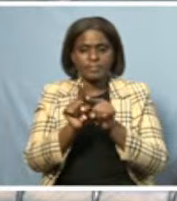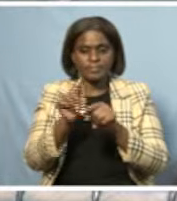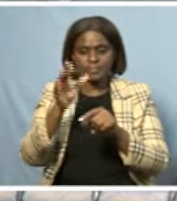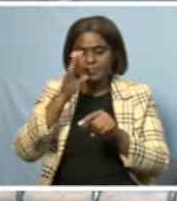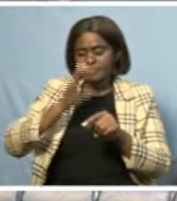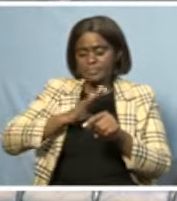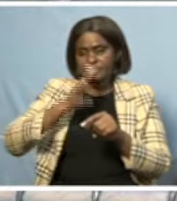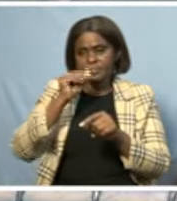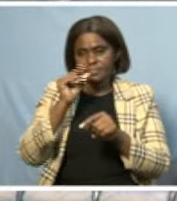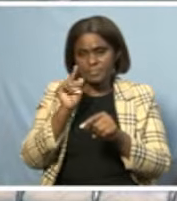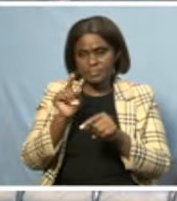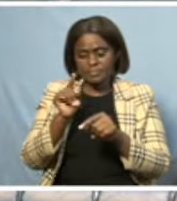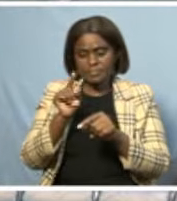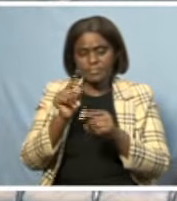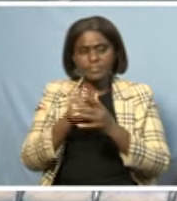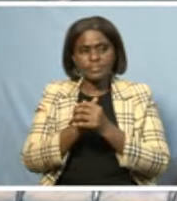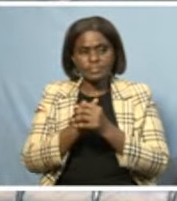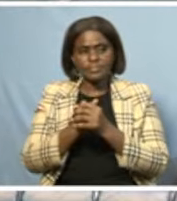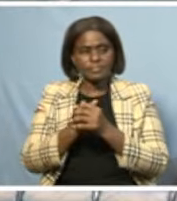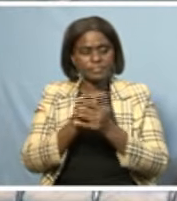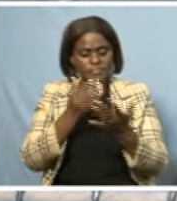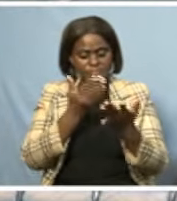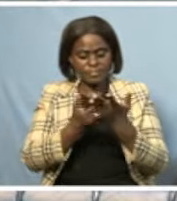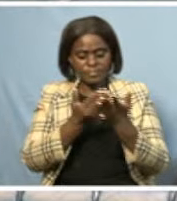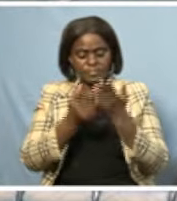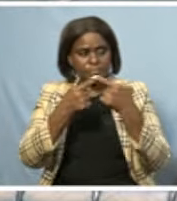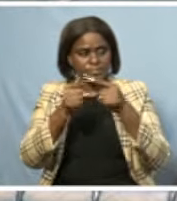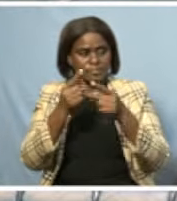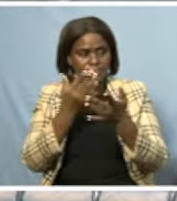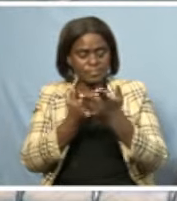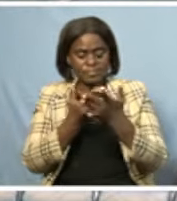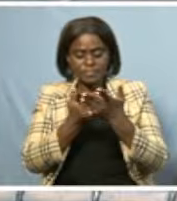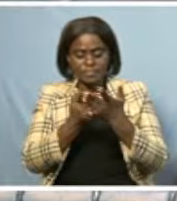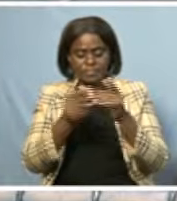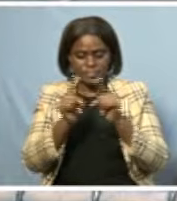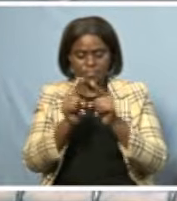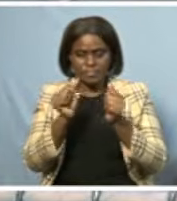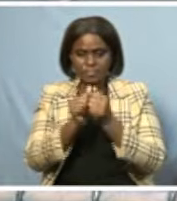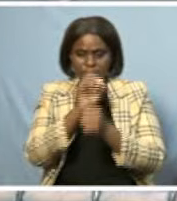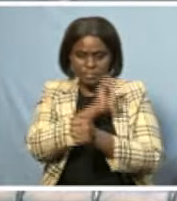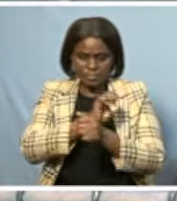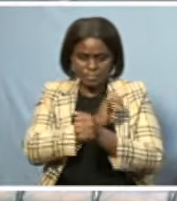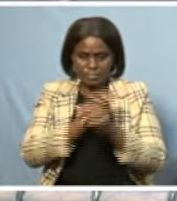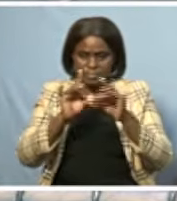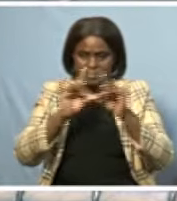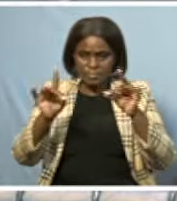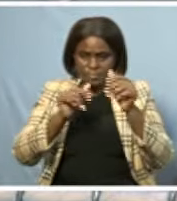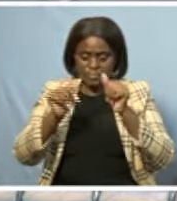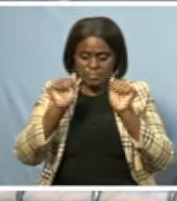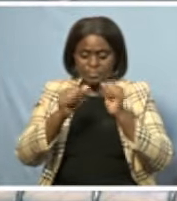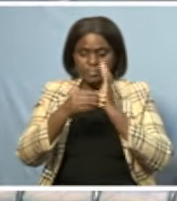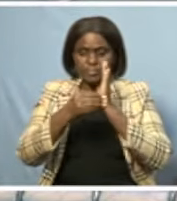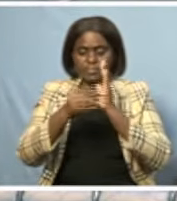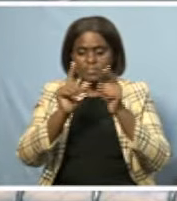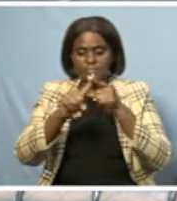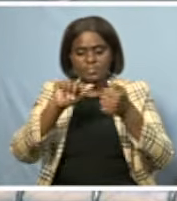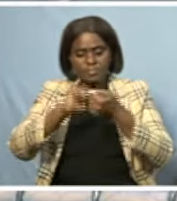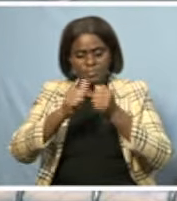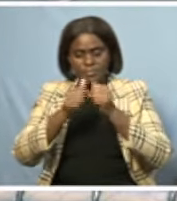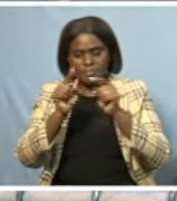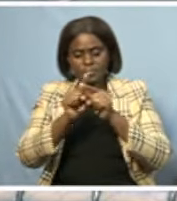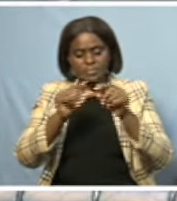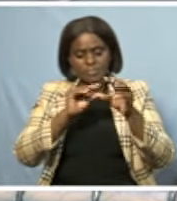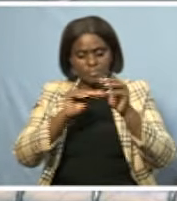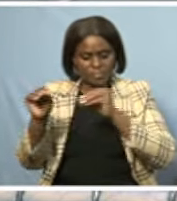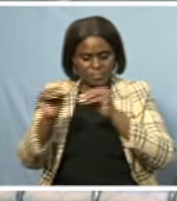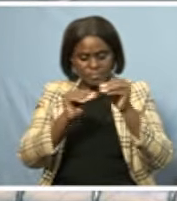Madam Speaker, on the contrary, an ethical land administration can lead to consequences such as